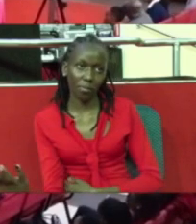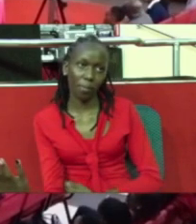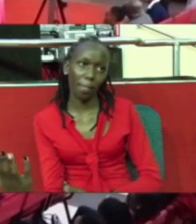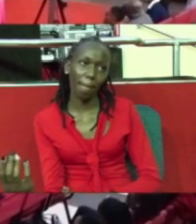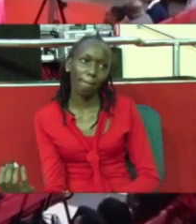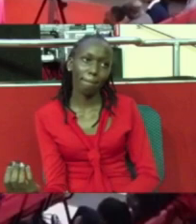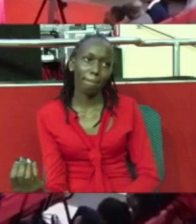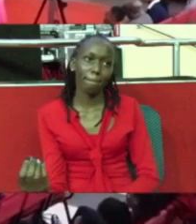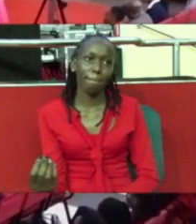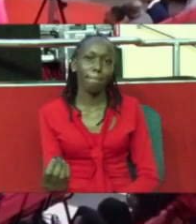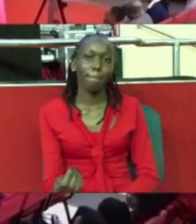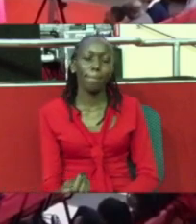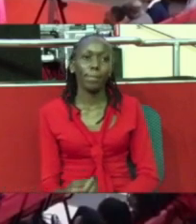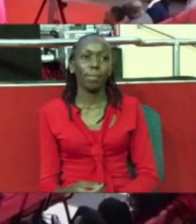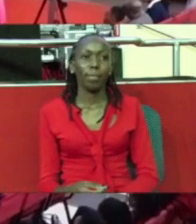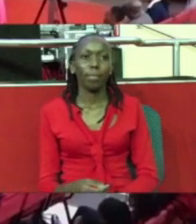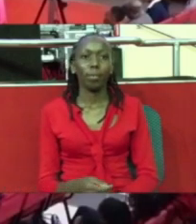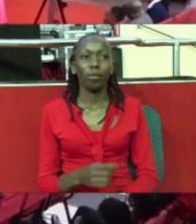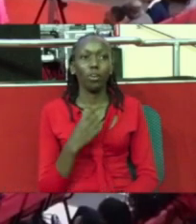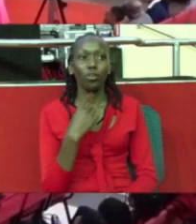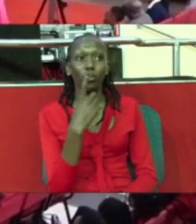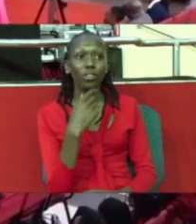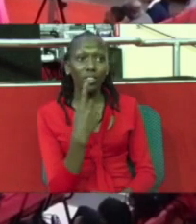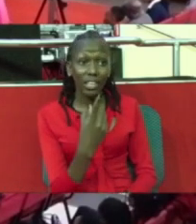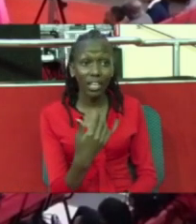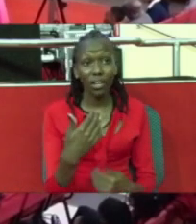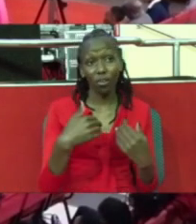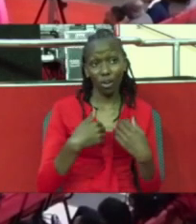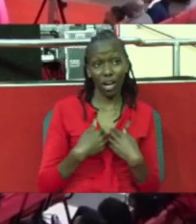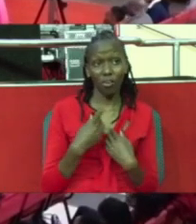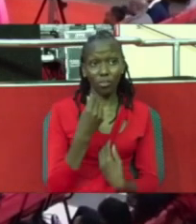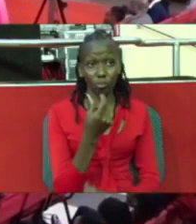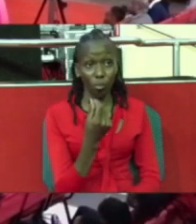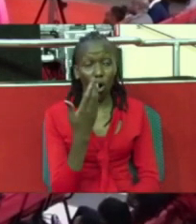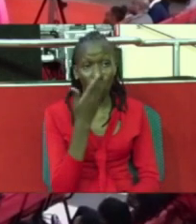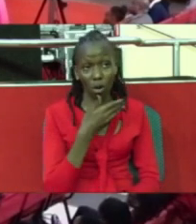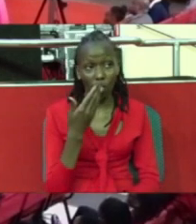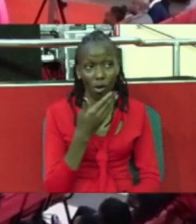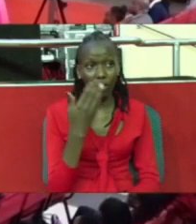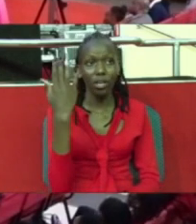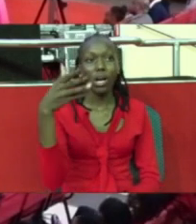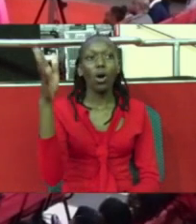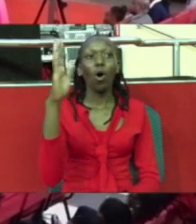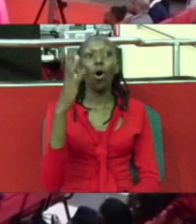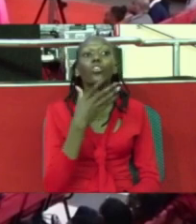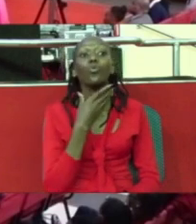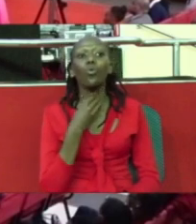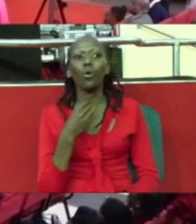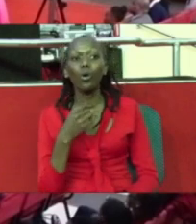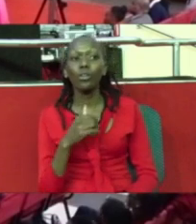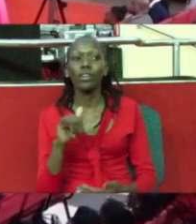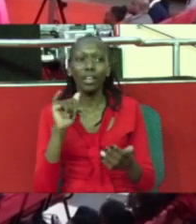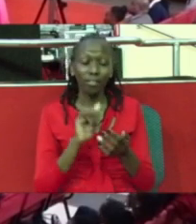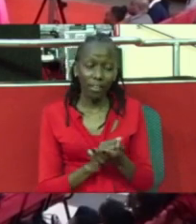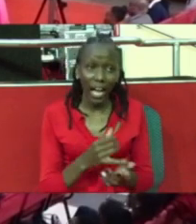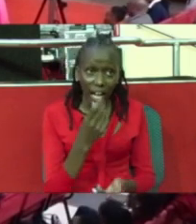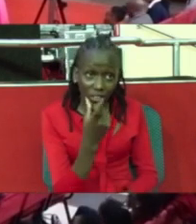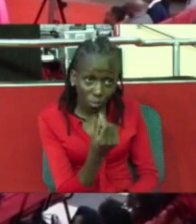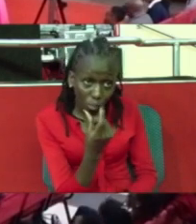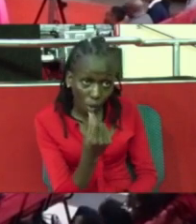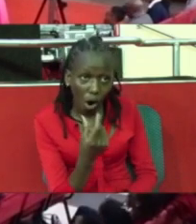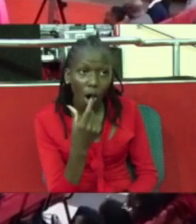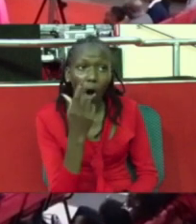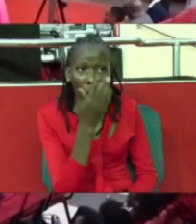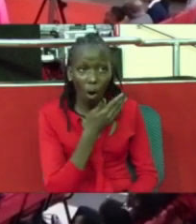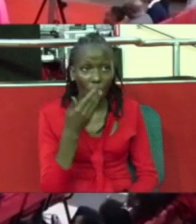kitu. You're saying you have little oil. Unasema una mafuta kidogo. God expect that little oil to shine. Bwana anatazamia